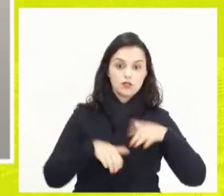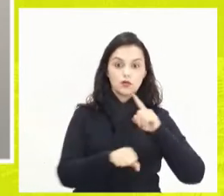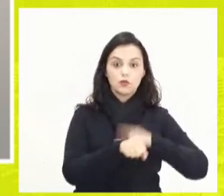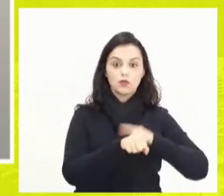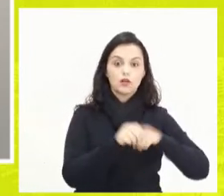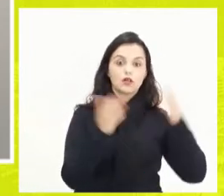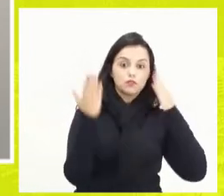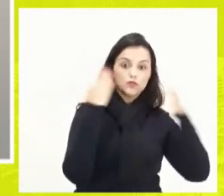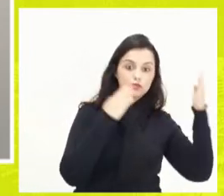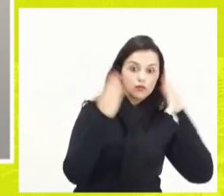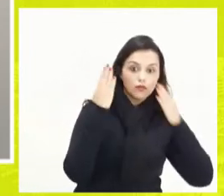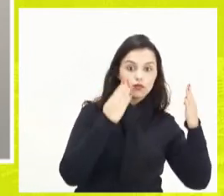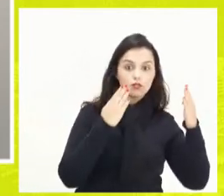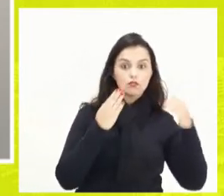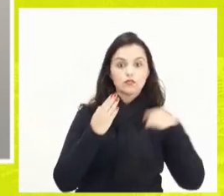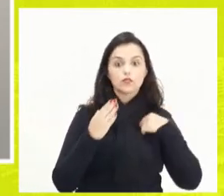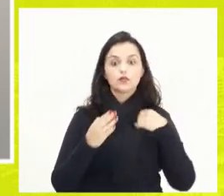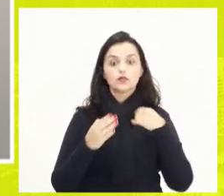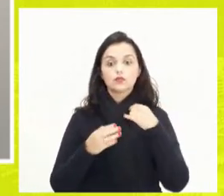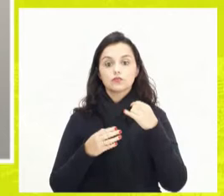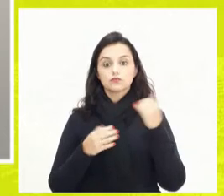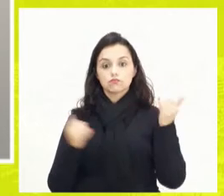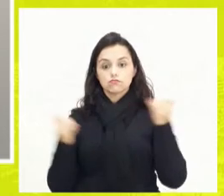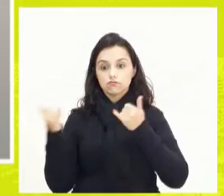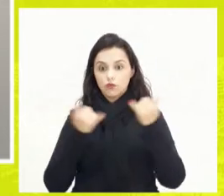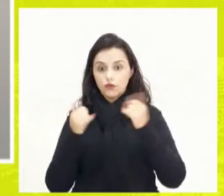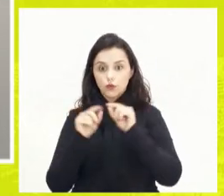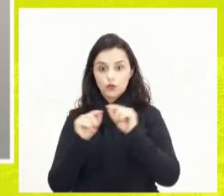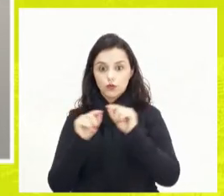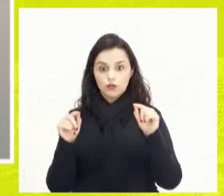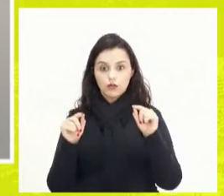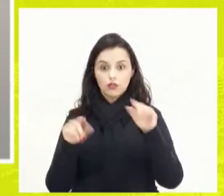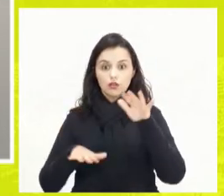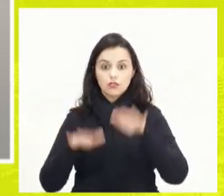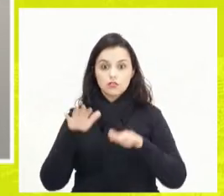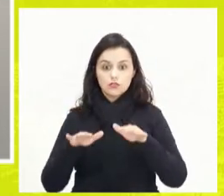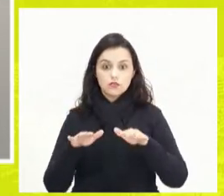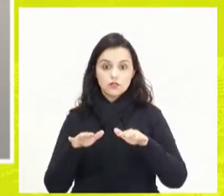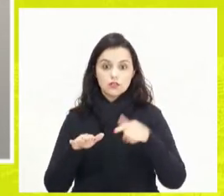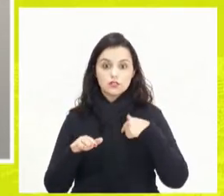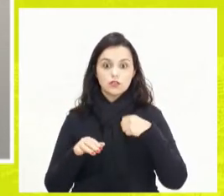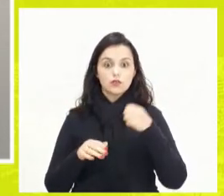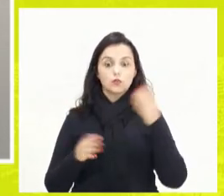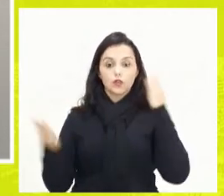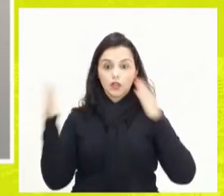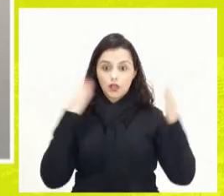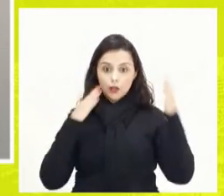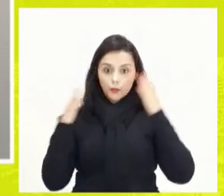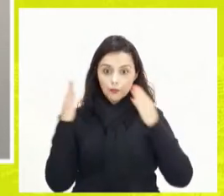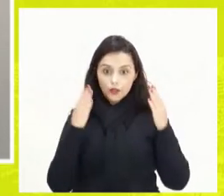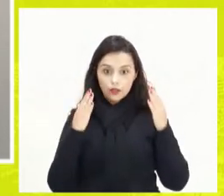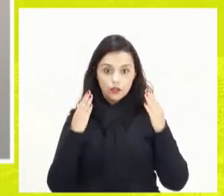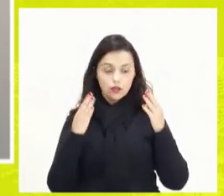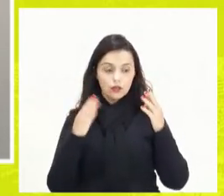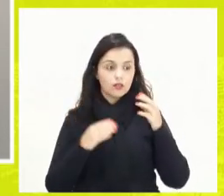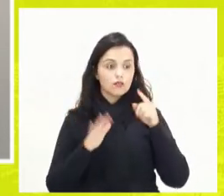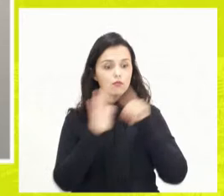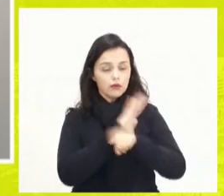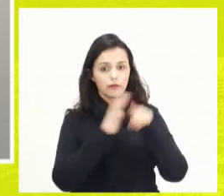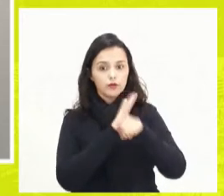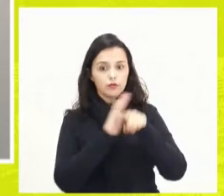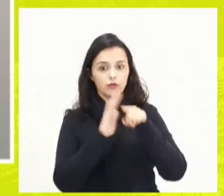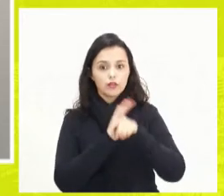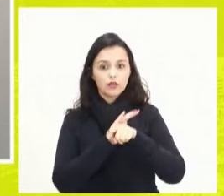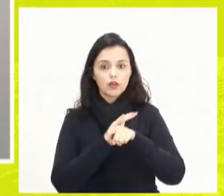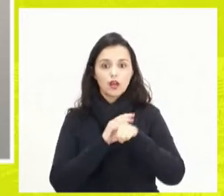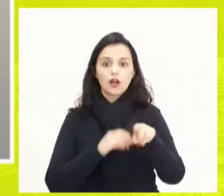a therapy you know i've heard people complaining they were interrupted during therapy the boss